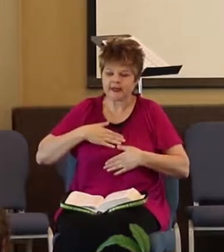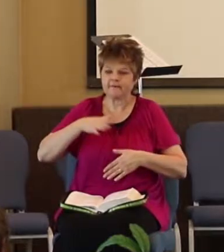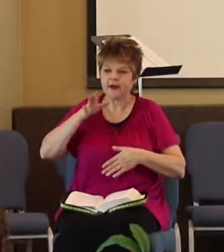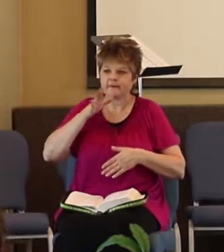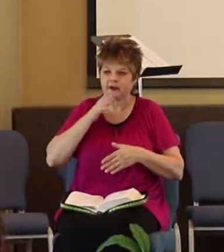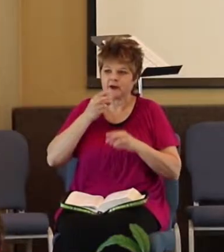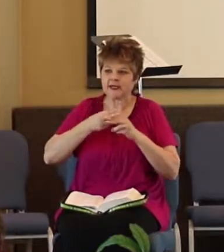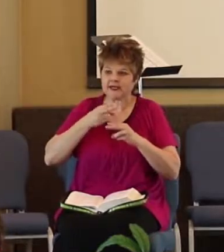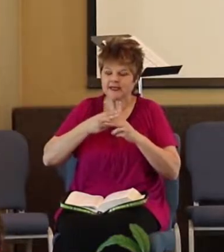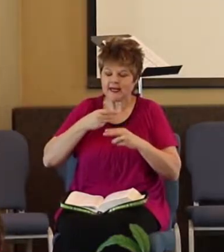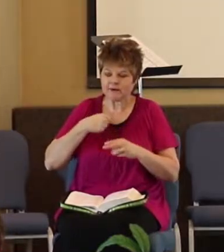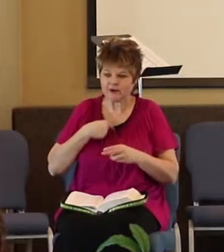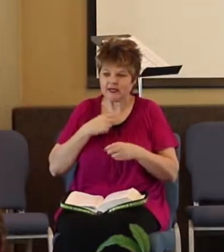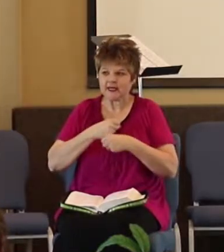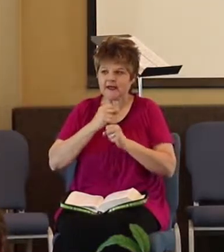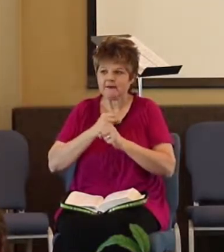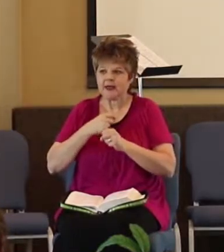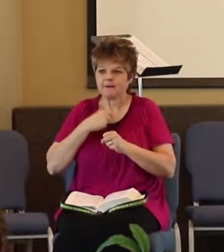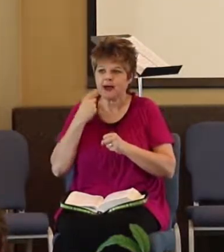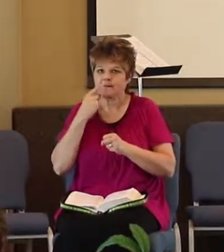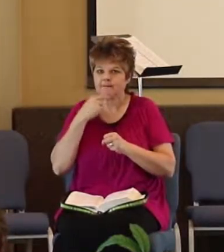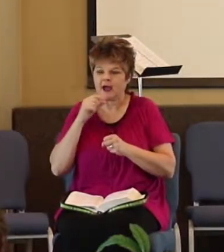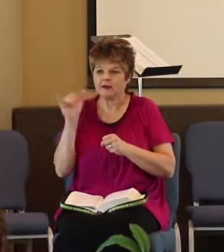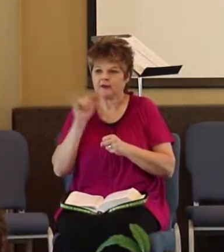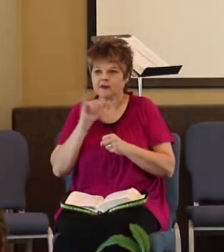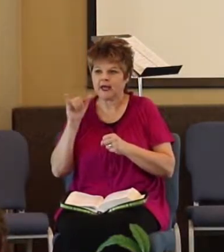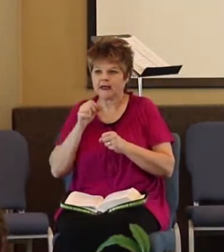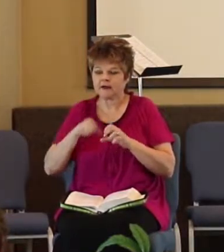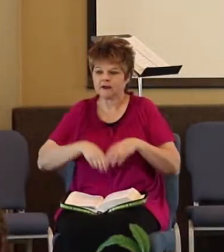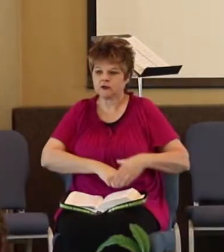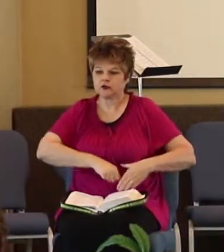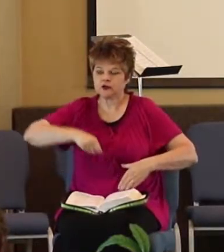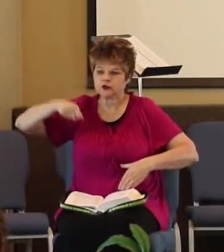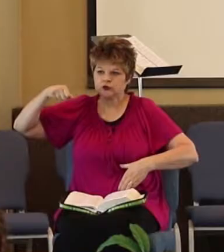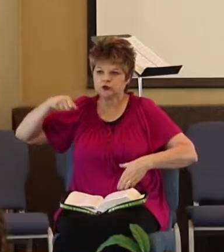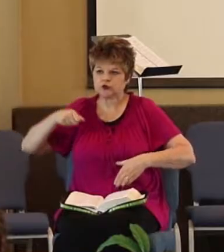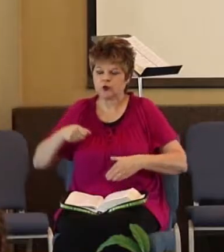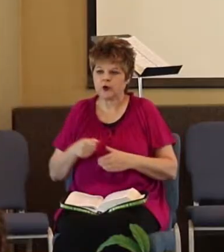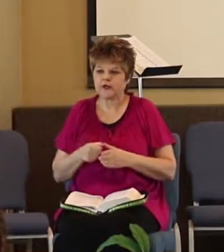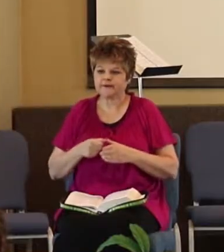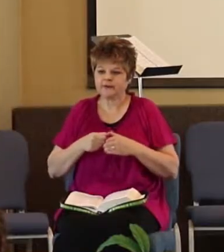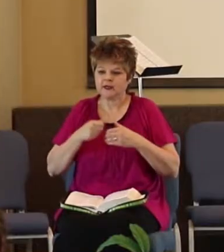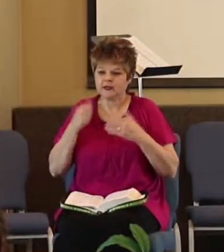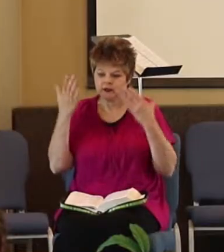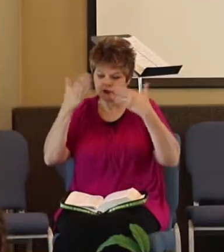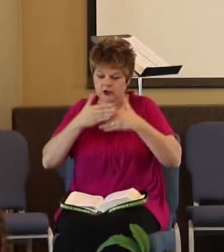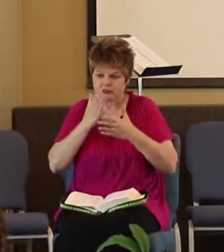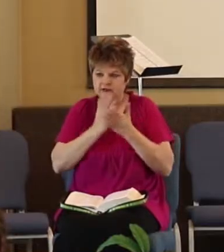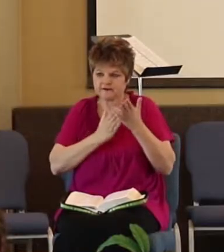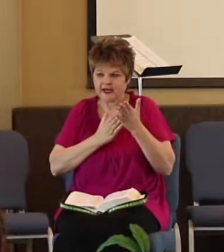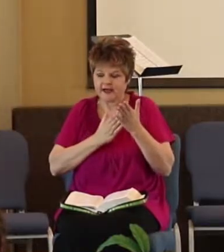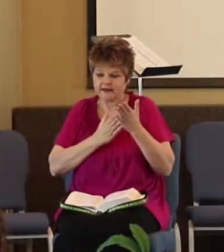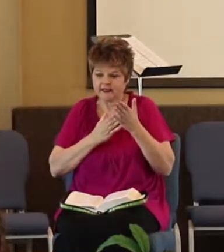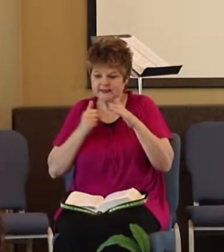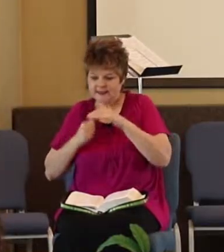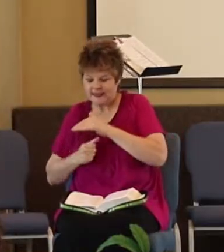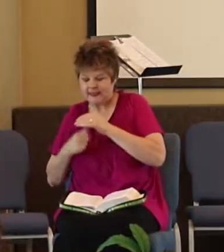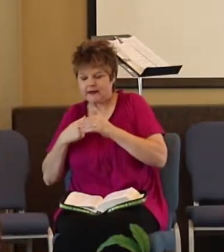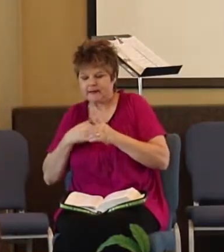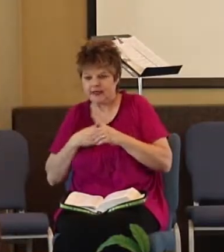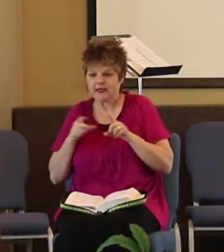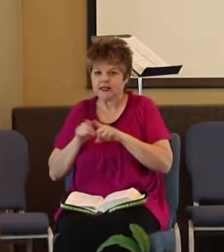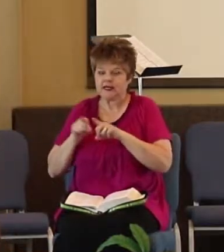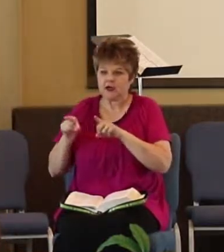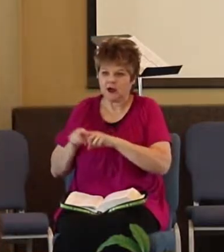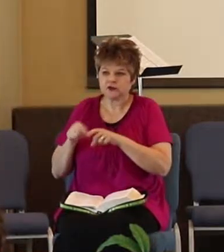he named me. He made my mouth like a sharp sword. In the shadow of his hand, he has concealed me. And he